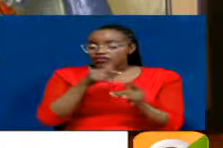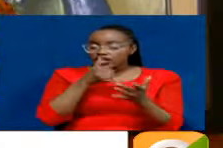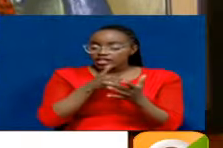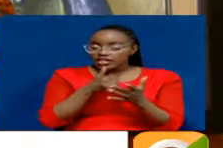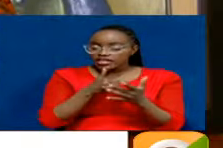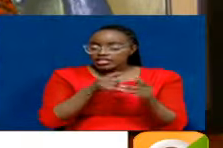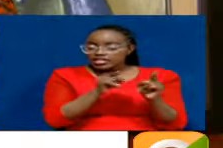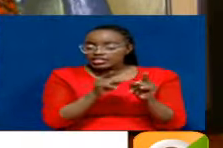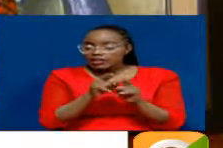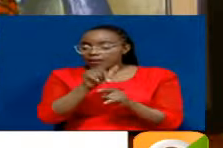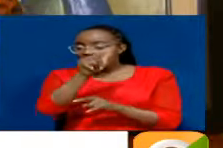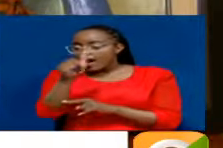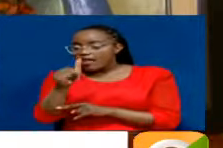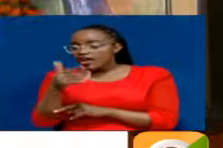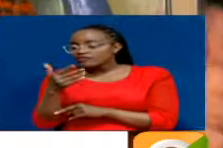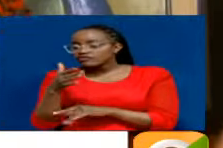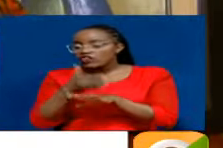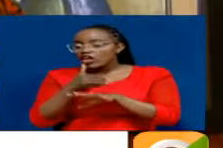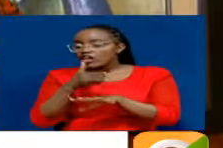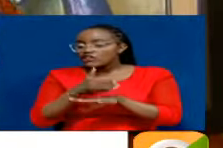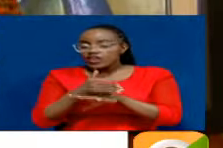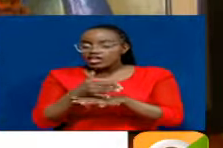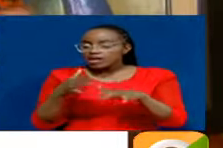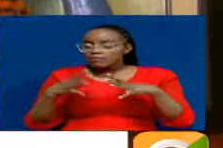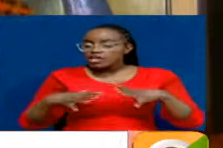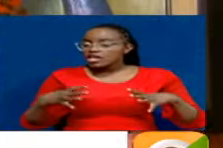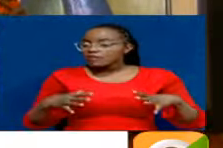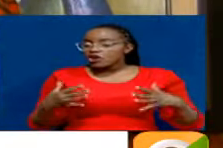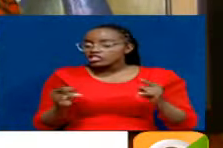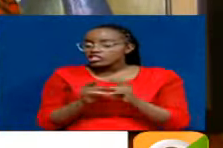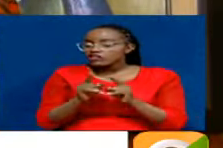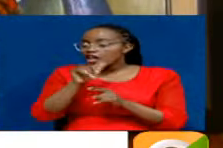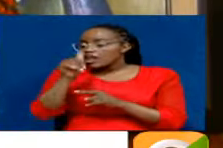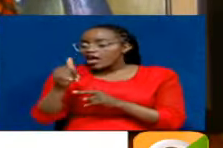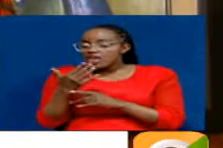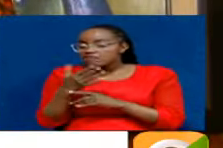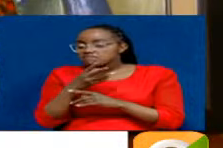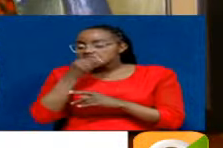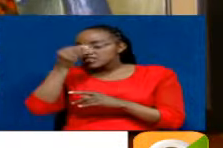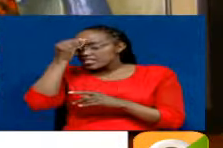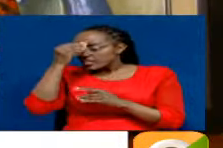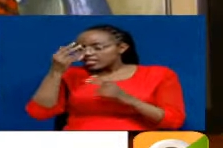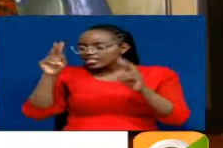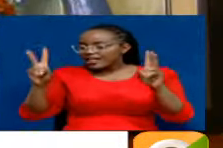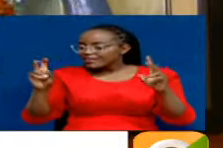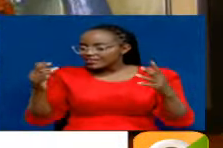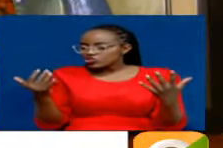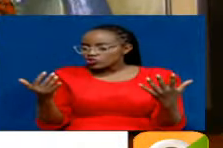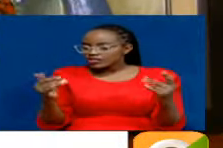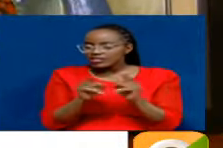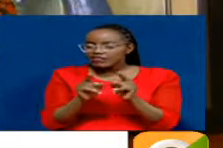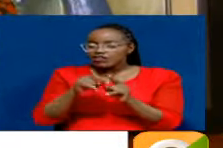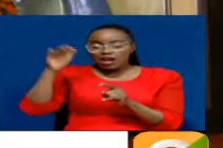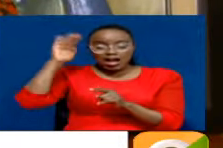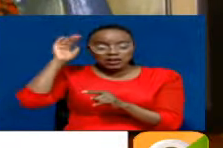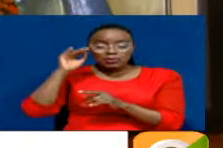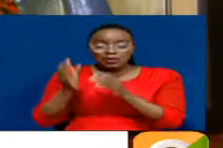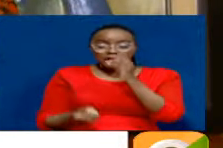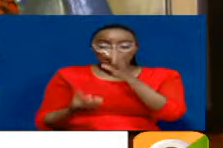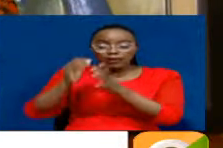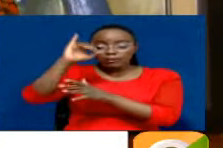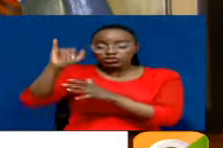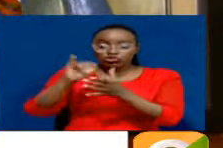including surrogates and the other invested? You know, we have heard about the formation of